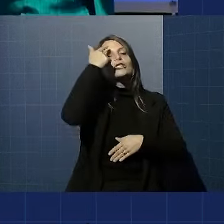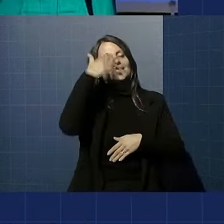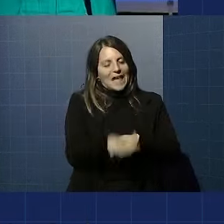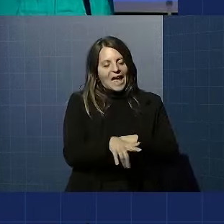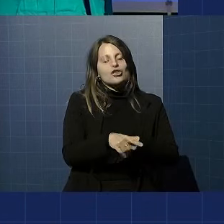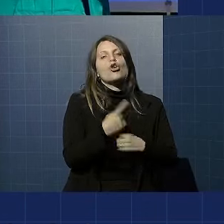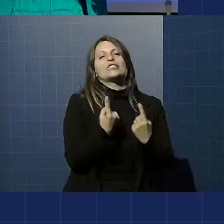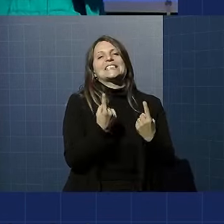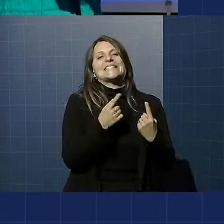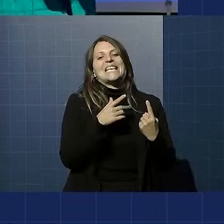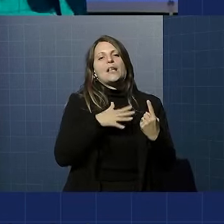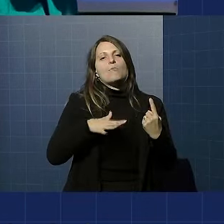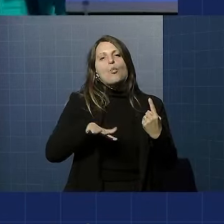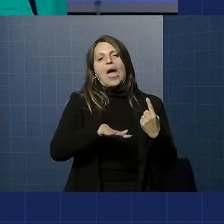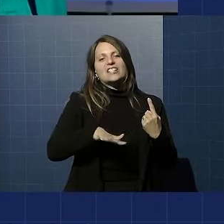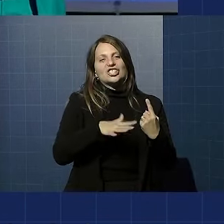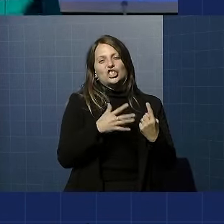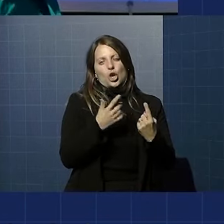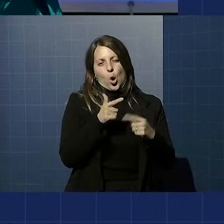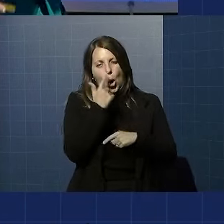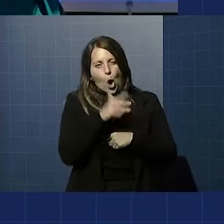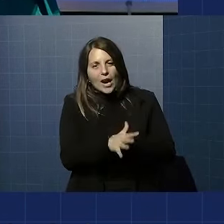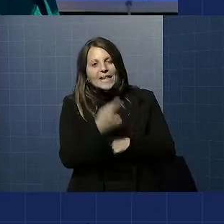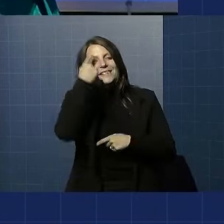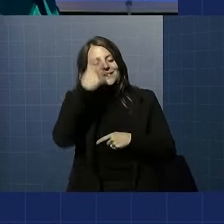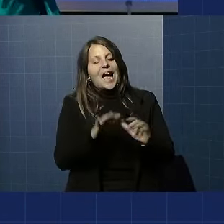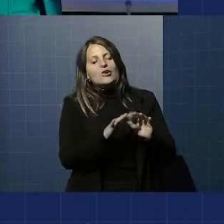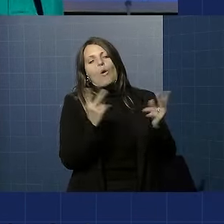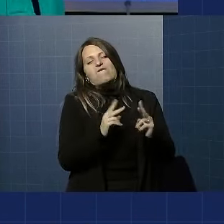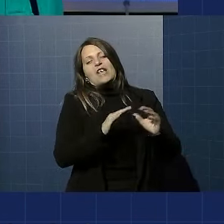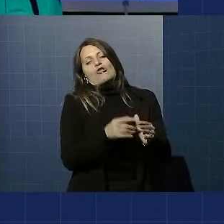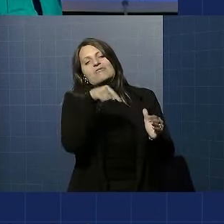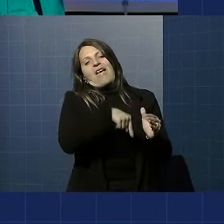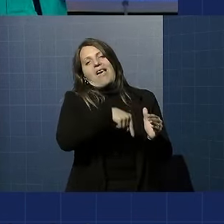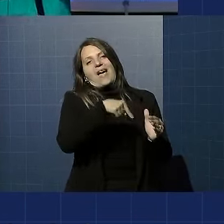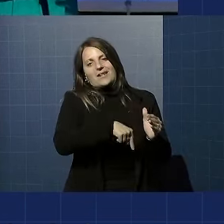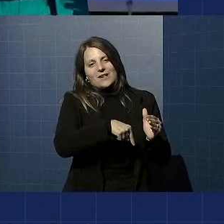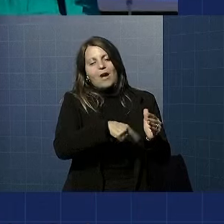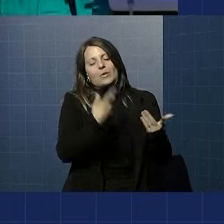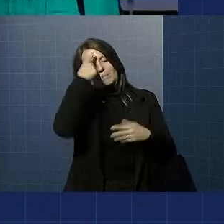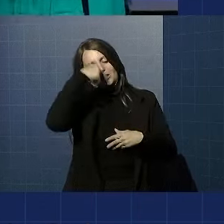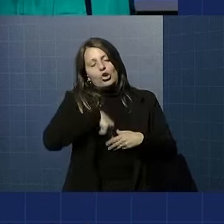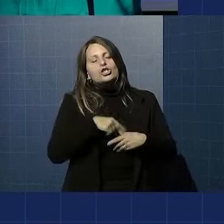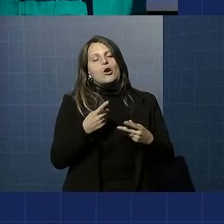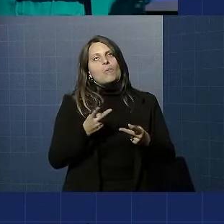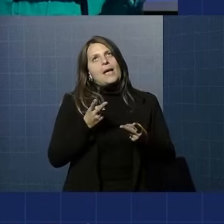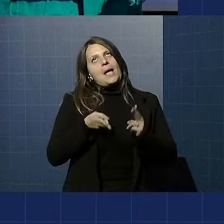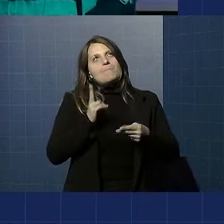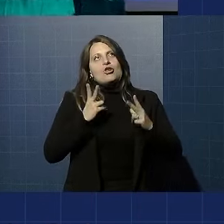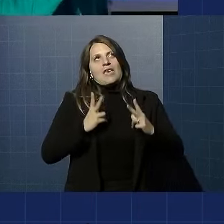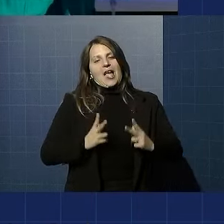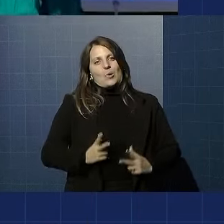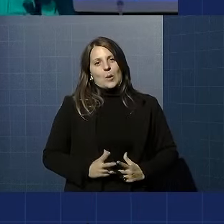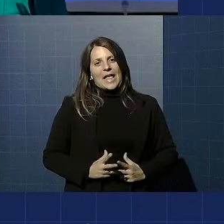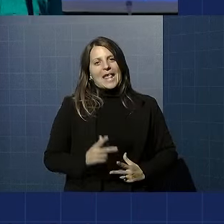This is a big drawback that we have with these simulations. And that's why we also use platforms